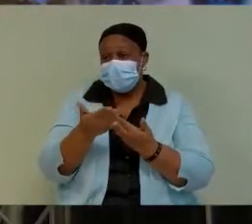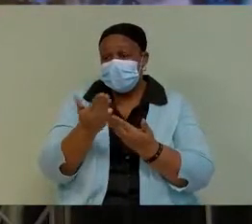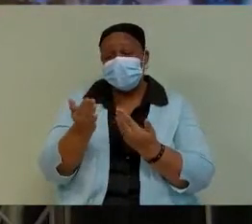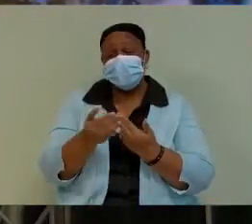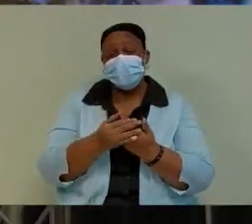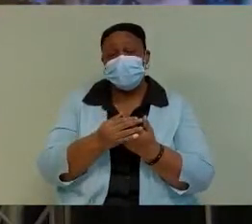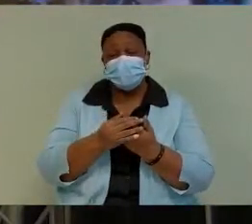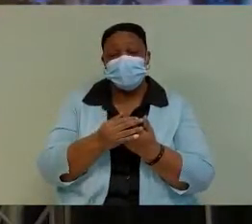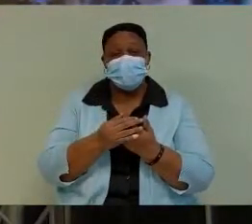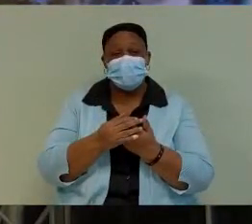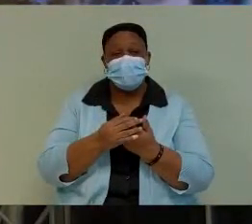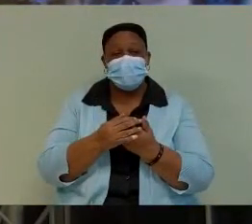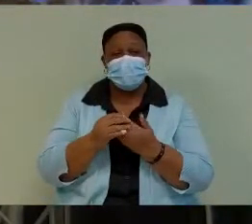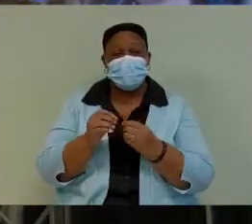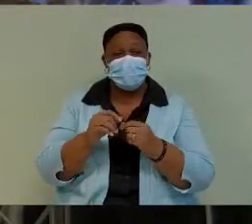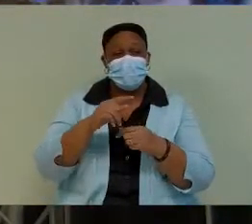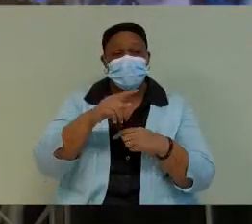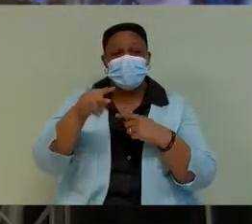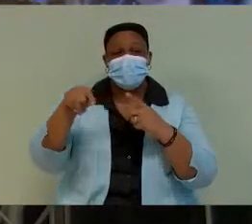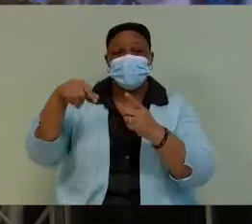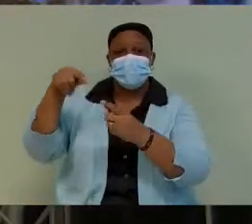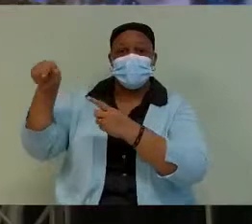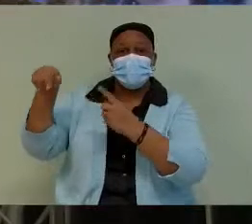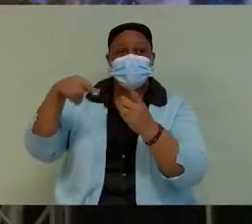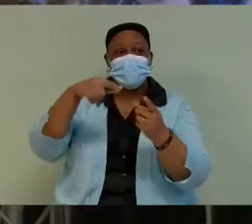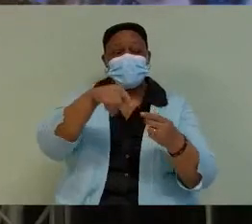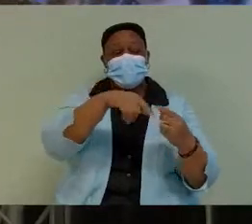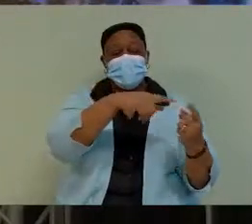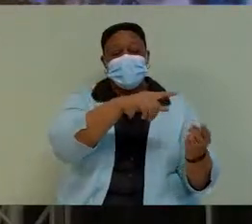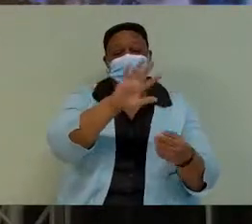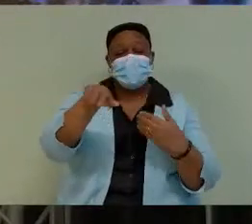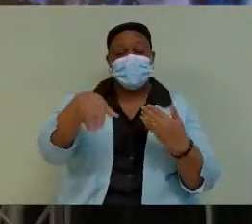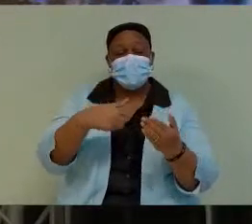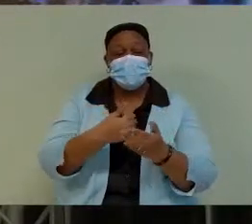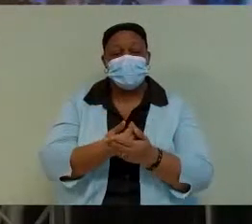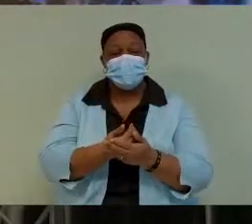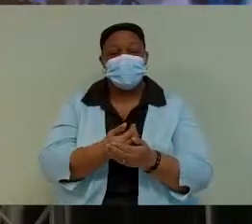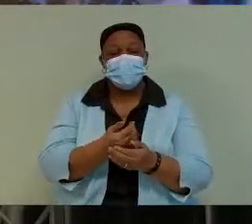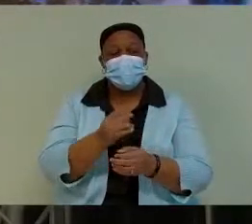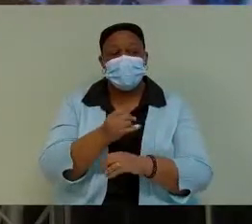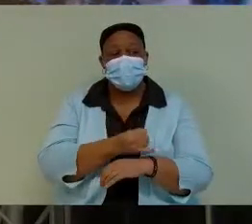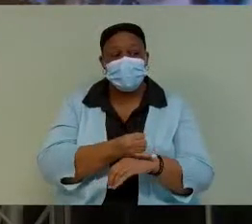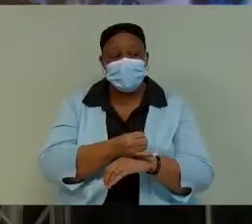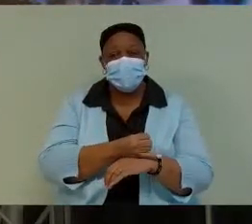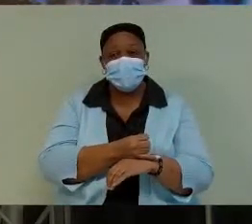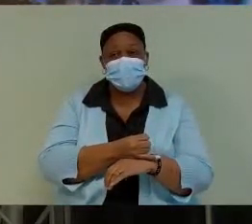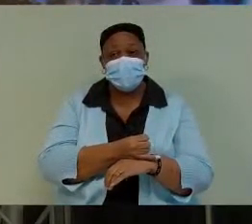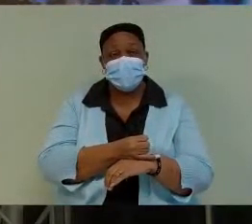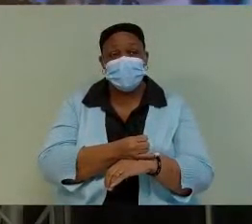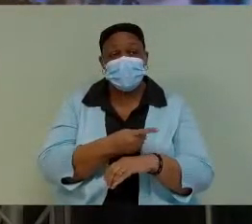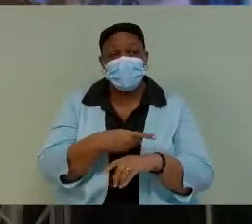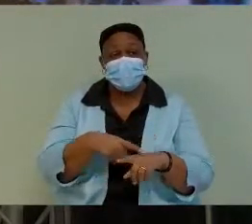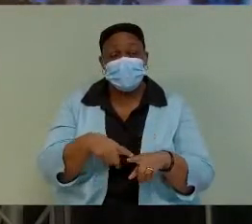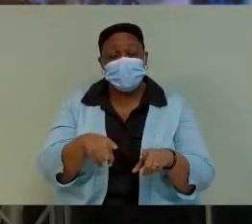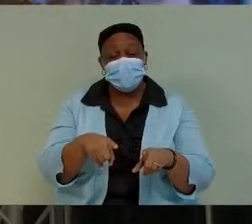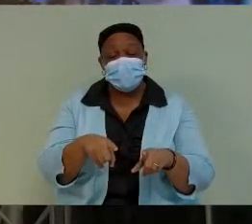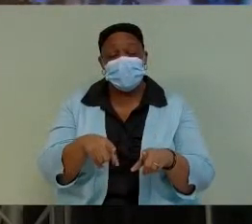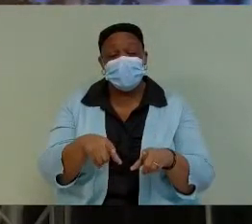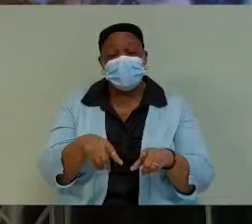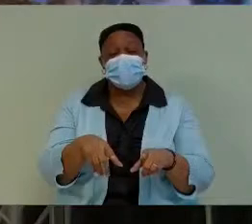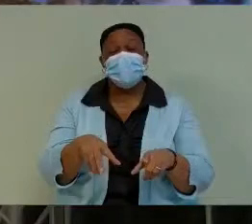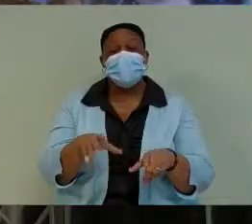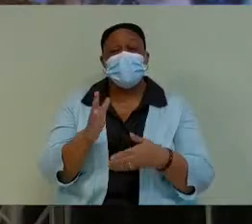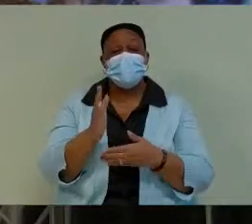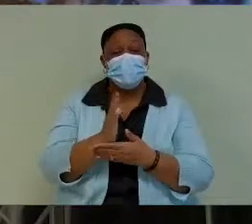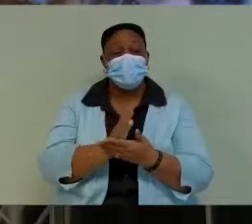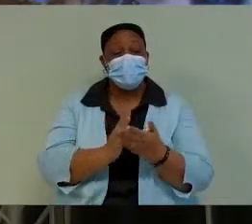a population, there would be some manifestation of the disease, because at least 20% of the persons may present